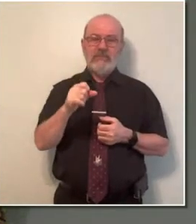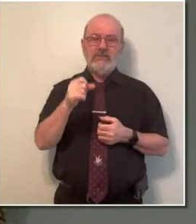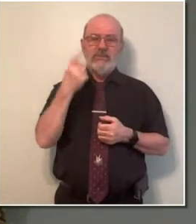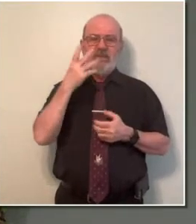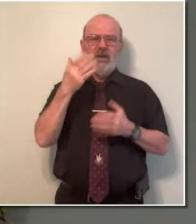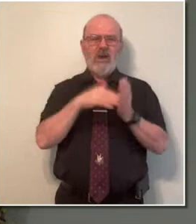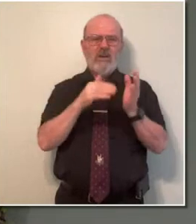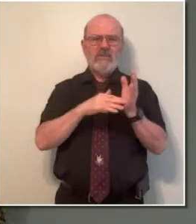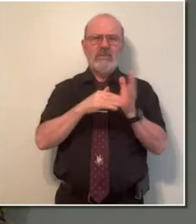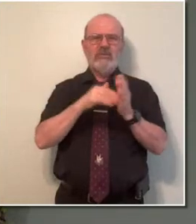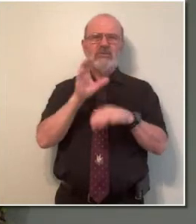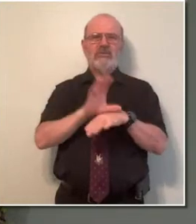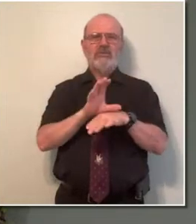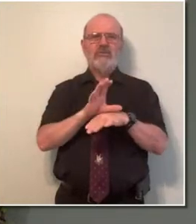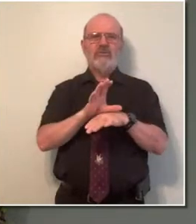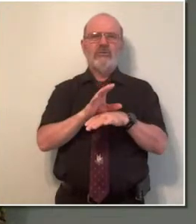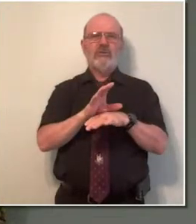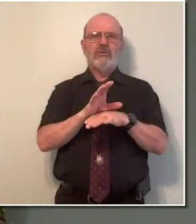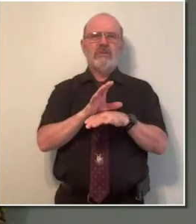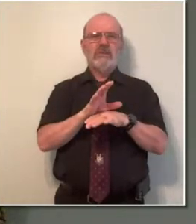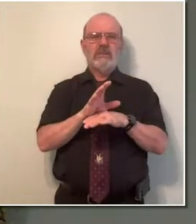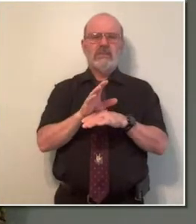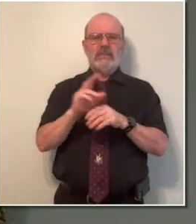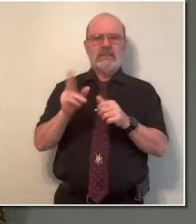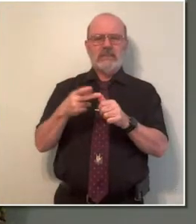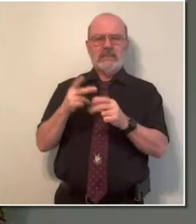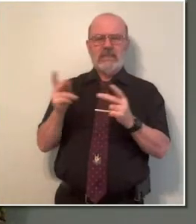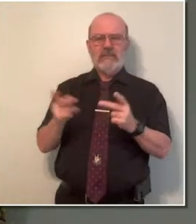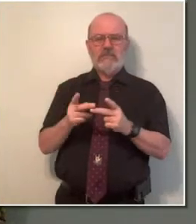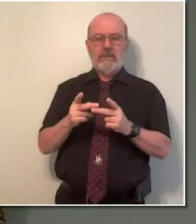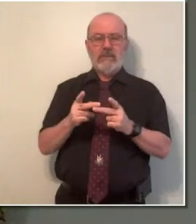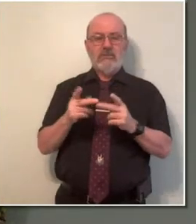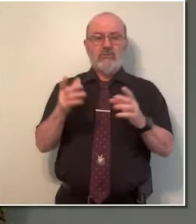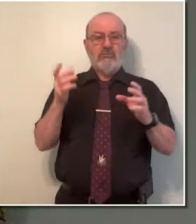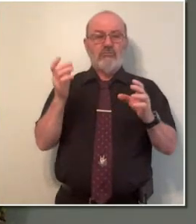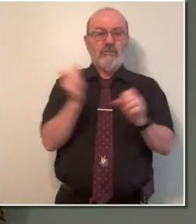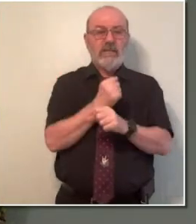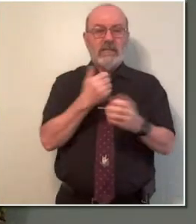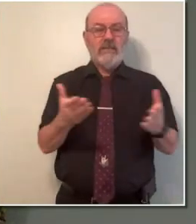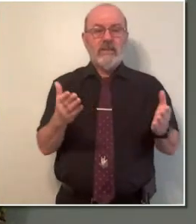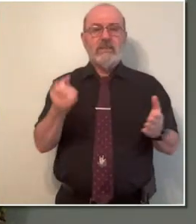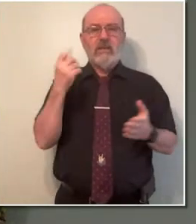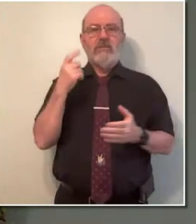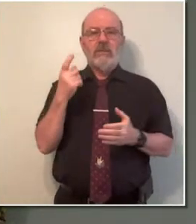church takes the back burner to the acquisition of things. I understand